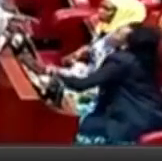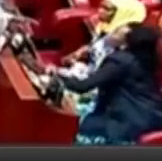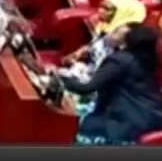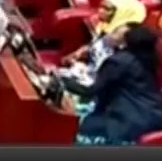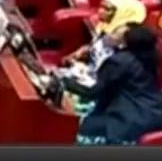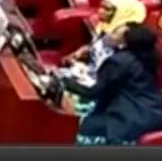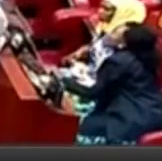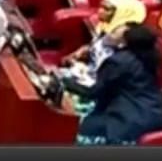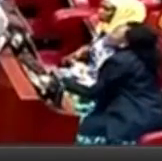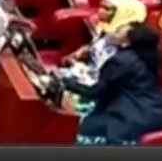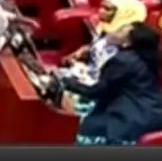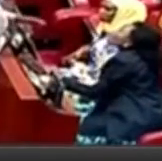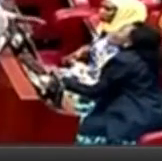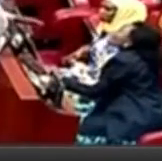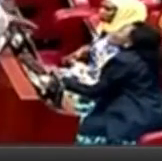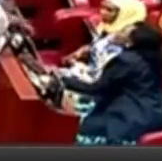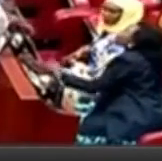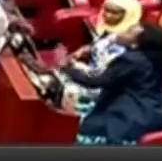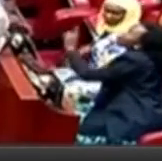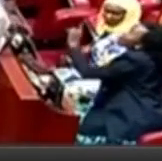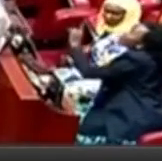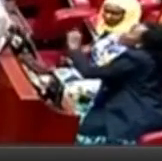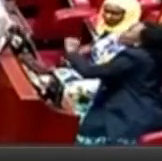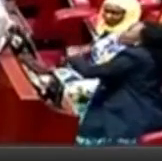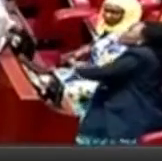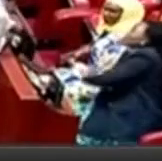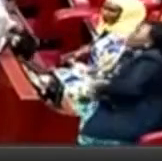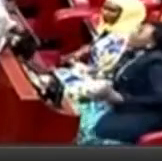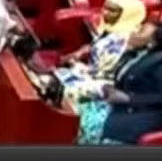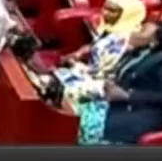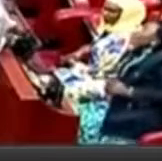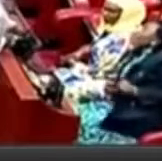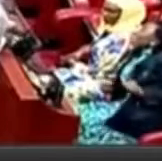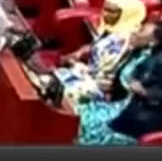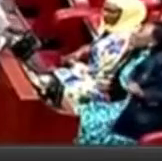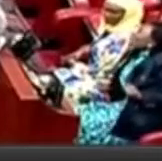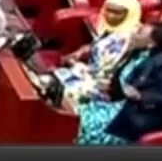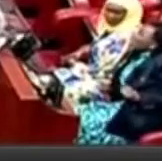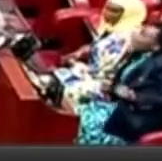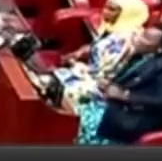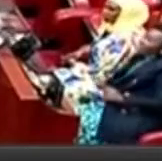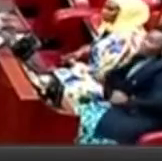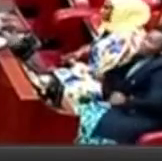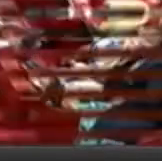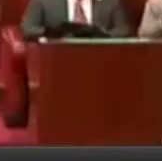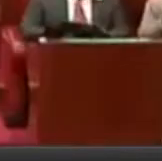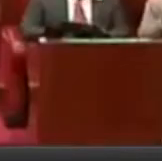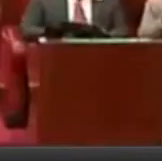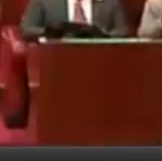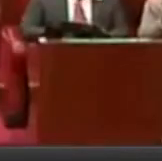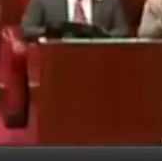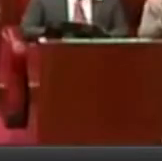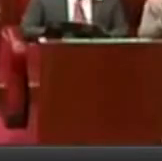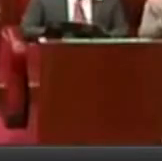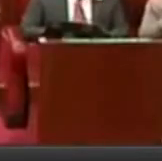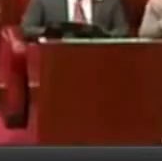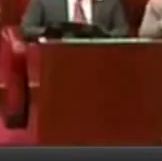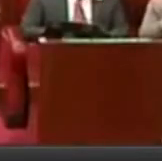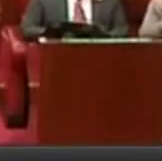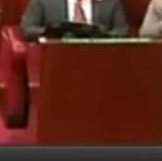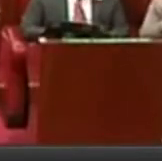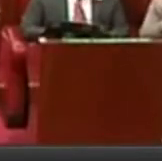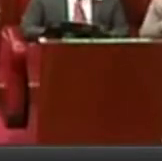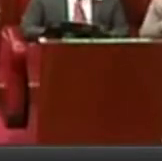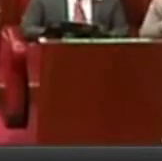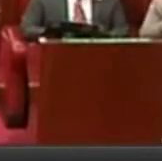Speaker cannot otherwise be corrected, the Speaker may direct the House to another round of electronic voting or proceed to